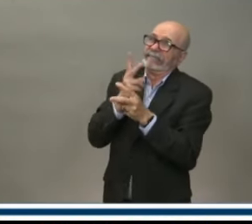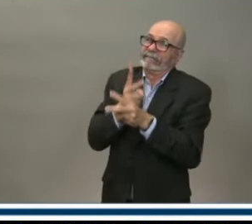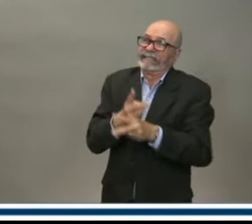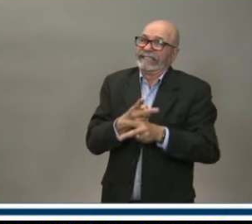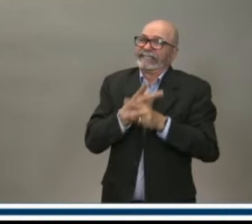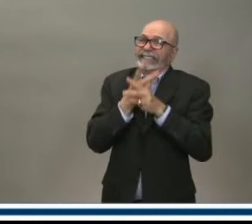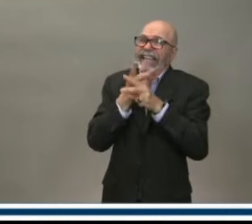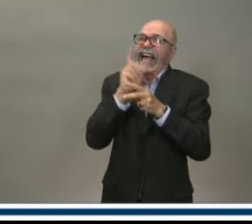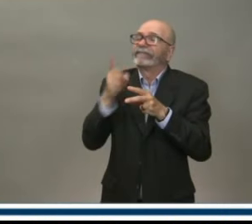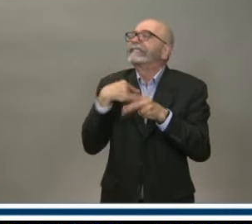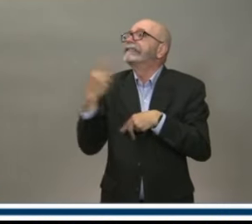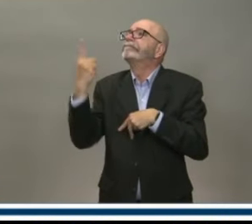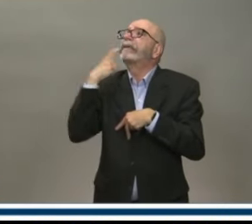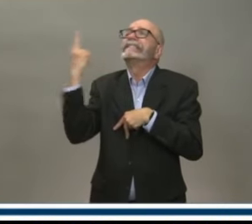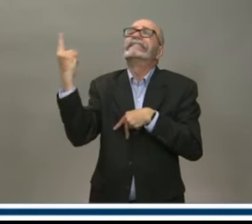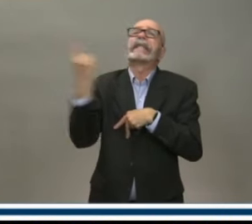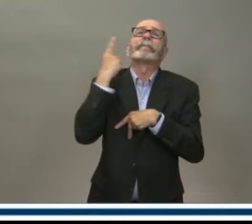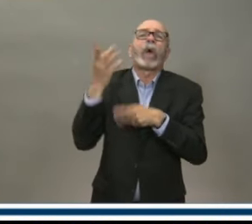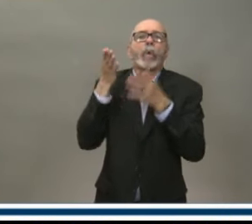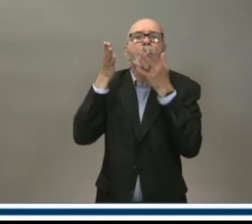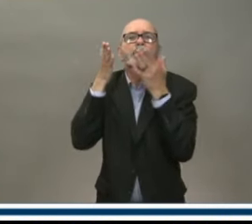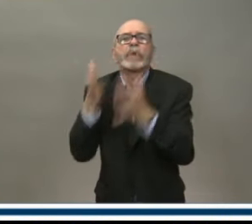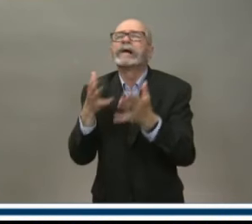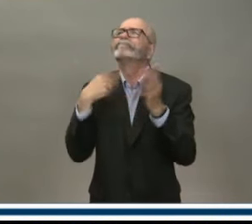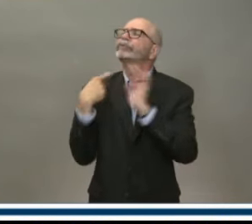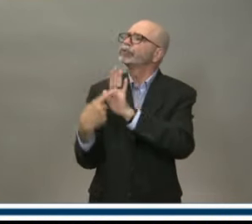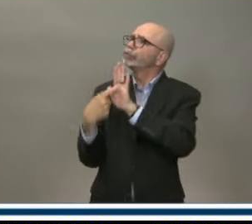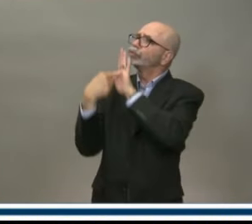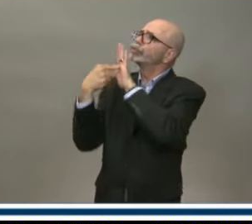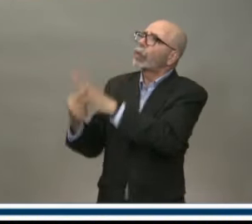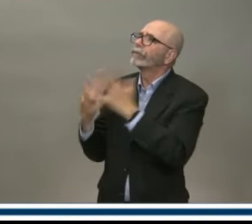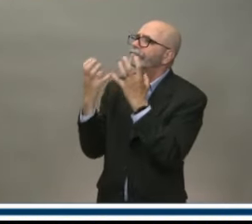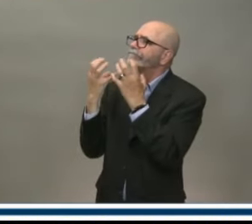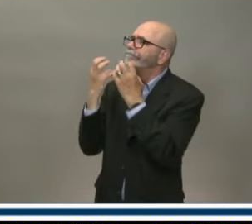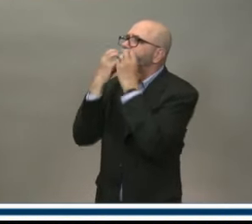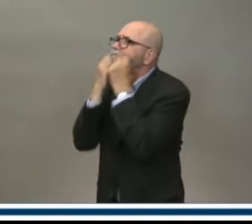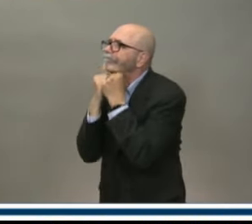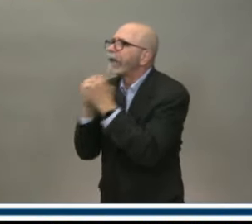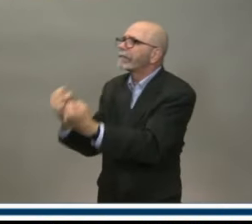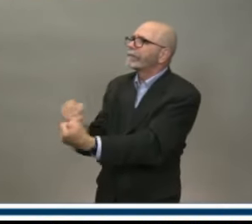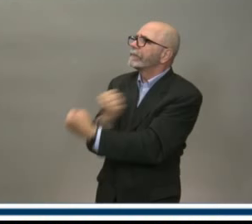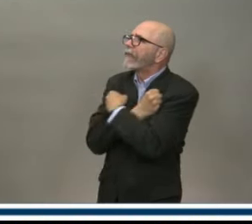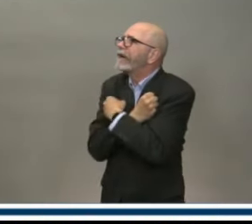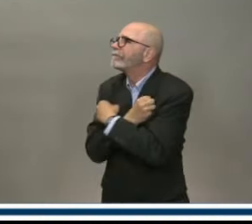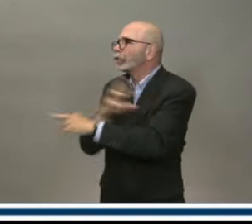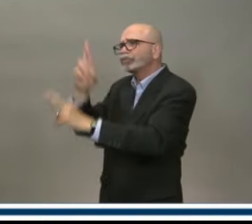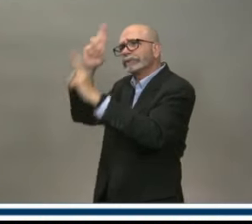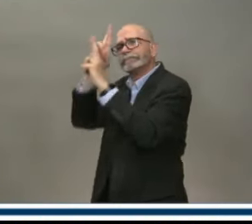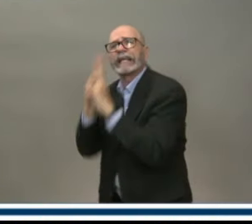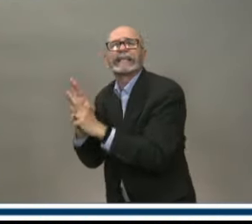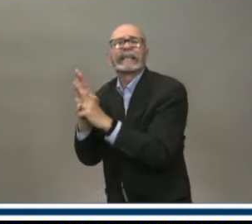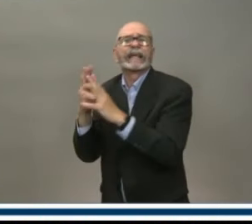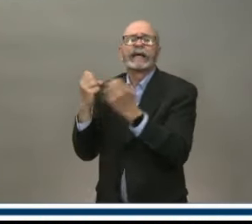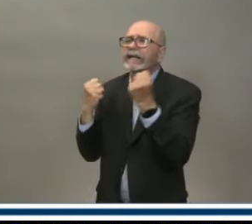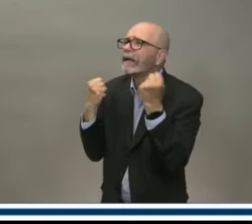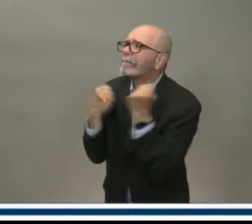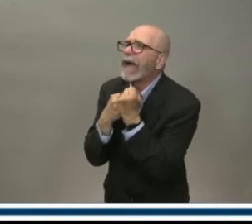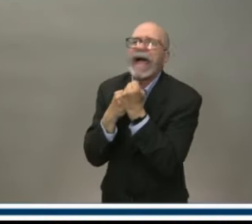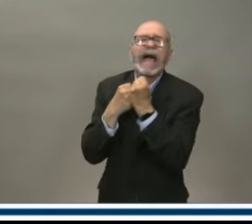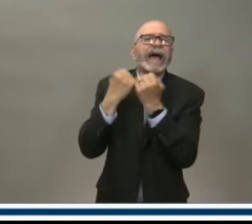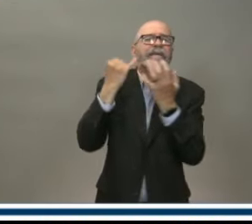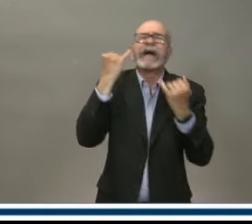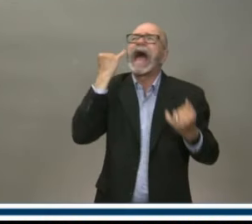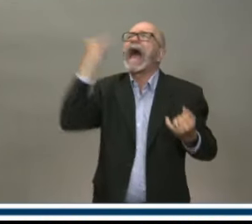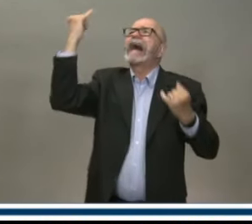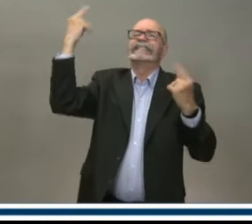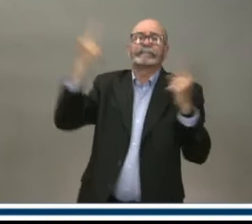ways to show your love, your respect, your support in a virtual manner, to do this safely so we do not